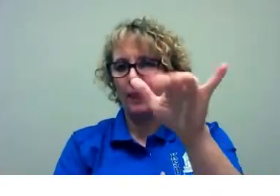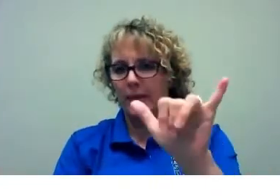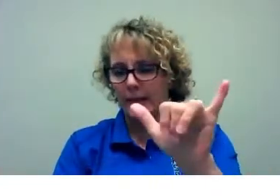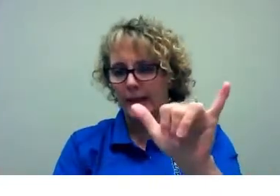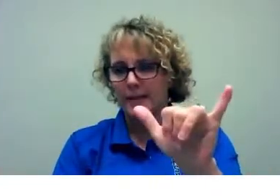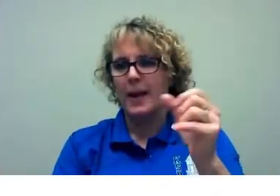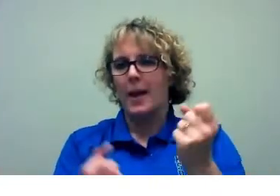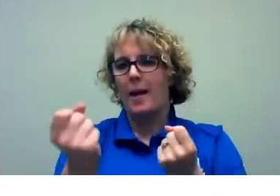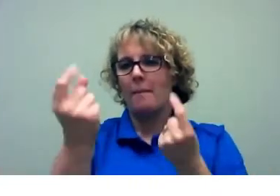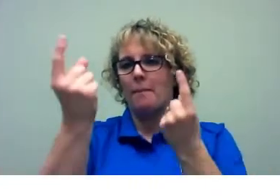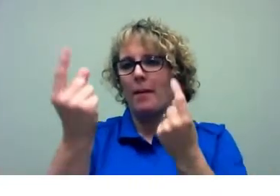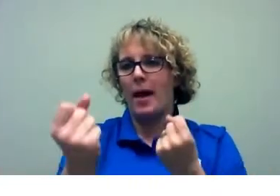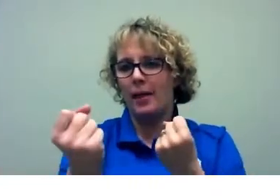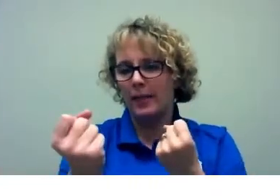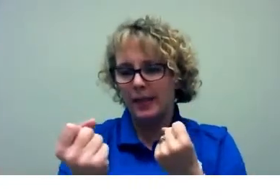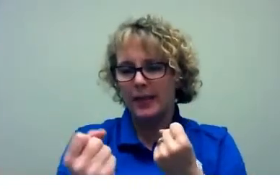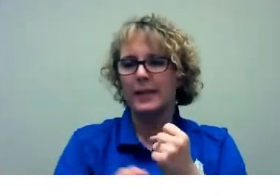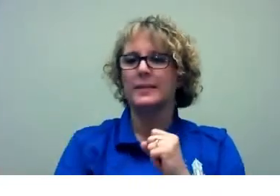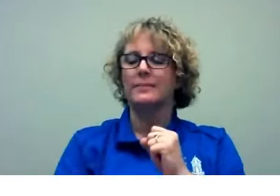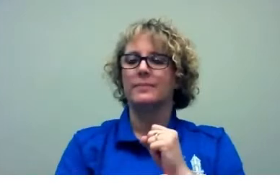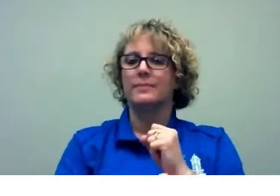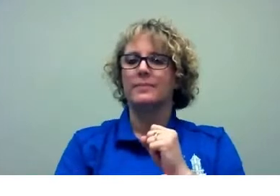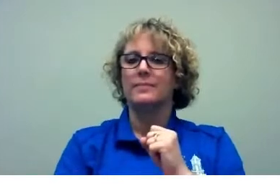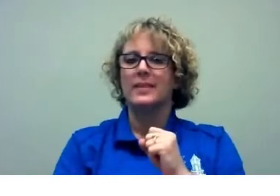E is for empathy.